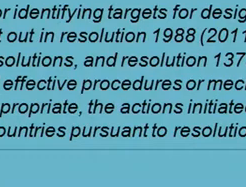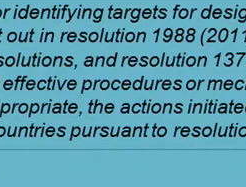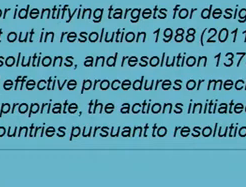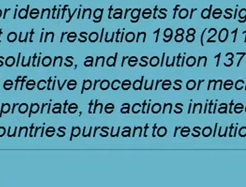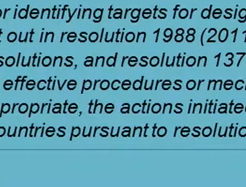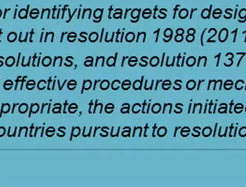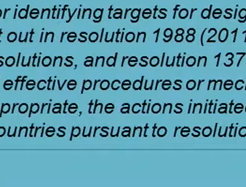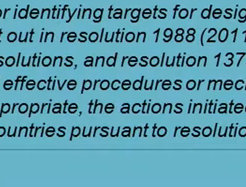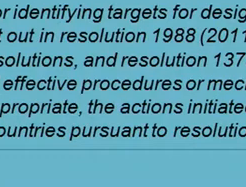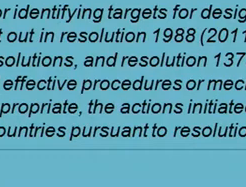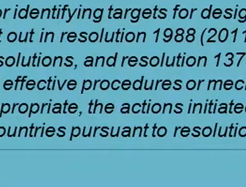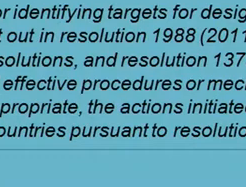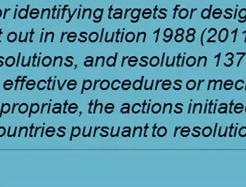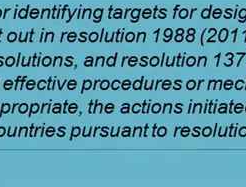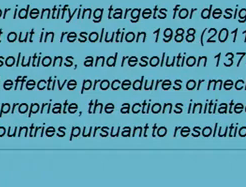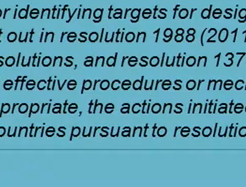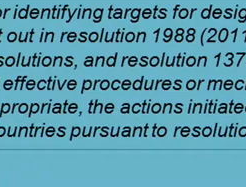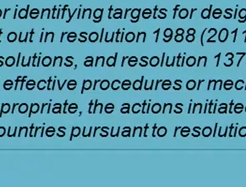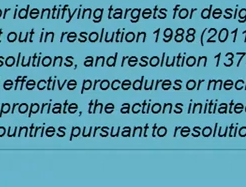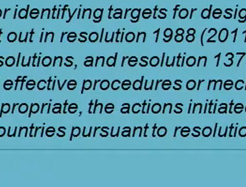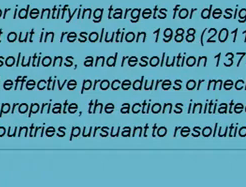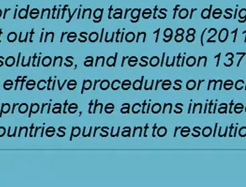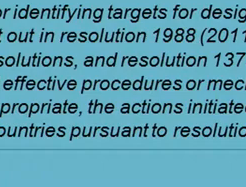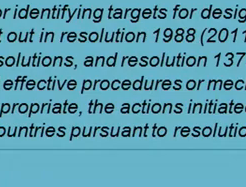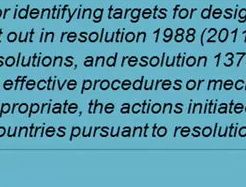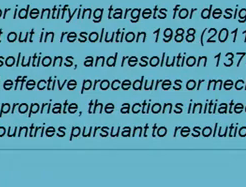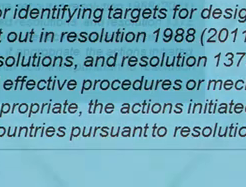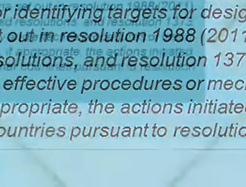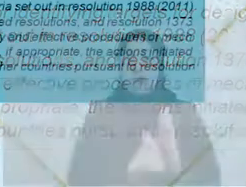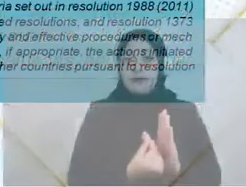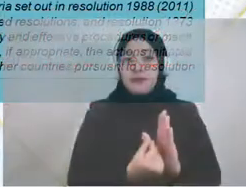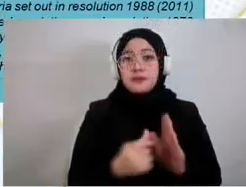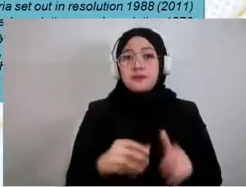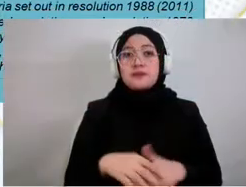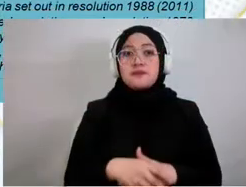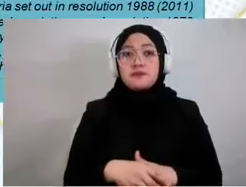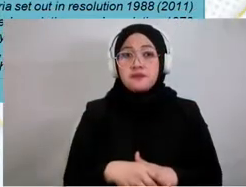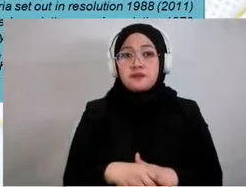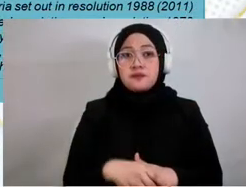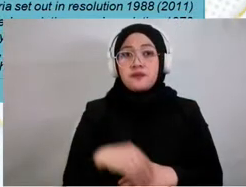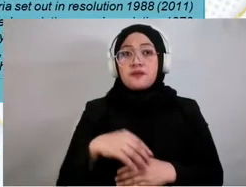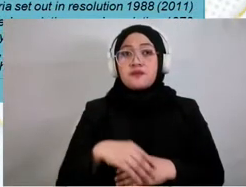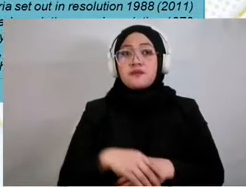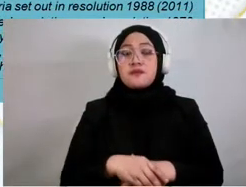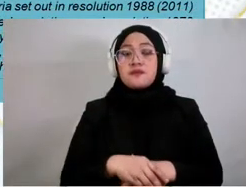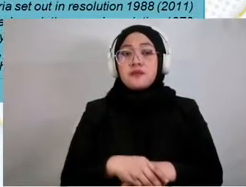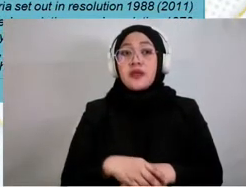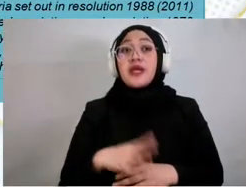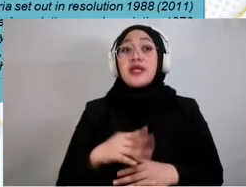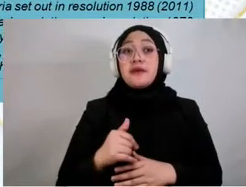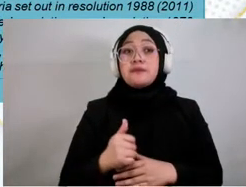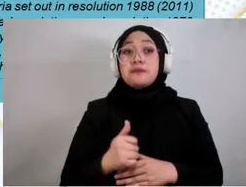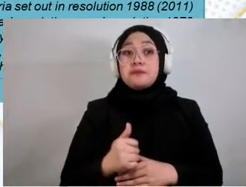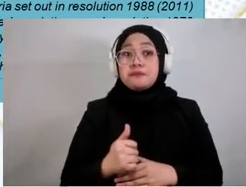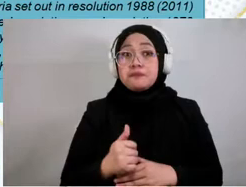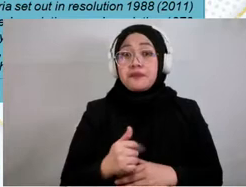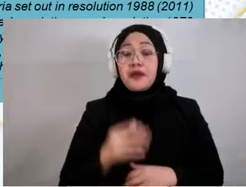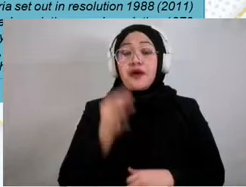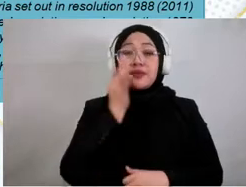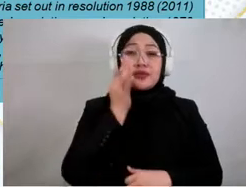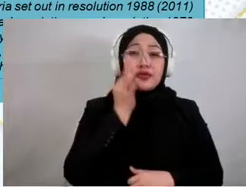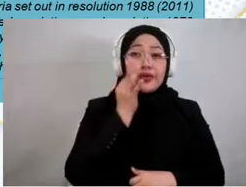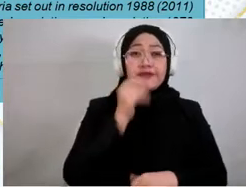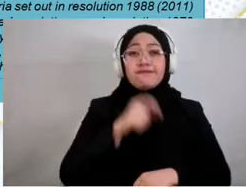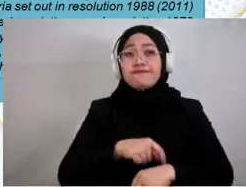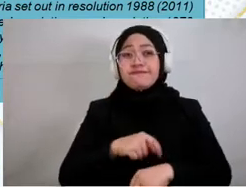6 of the Financial Action Task Force or the FATF. So again, pardon me, Pandika, we have